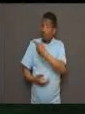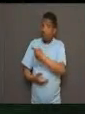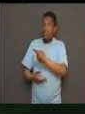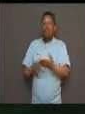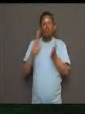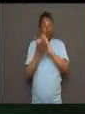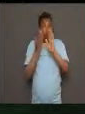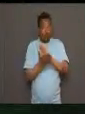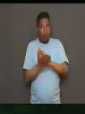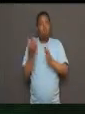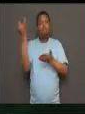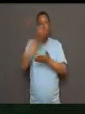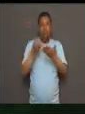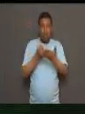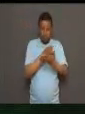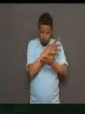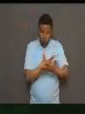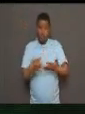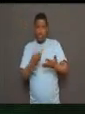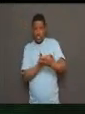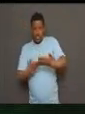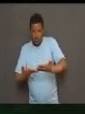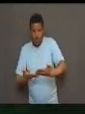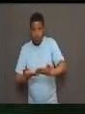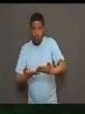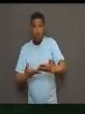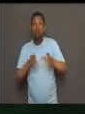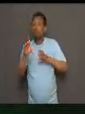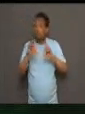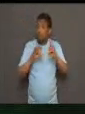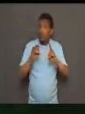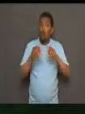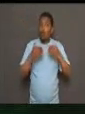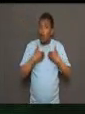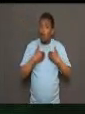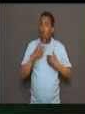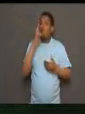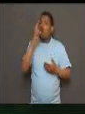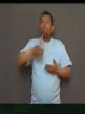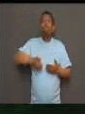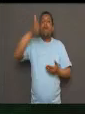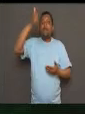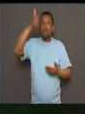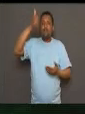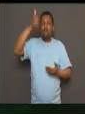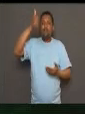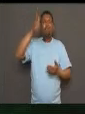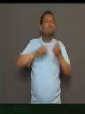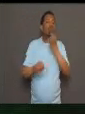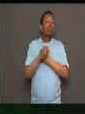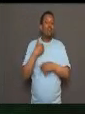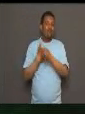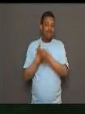However, map projection does have one main